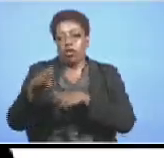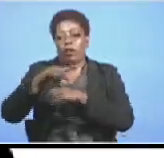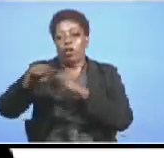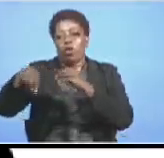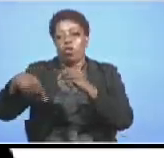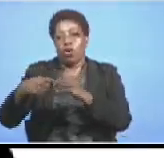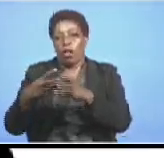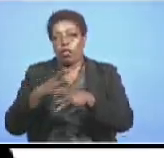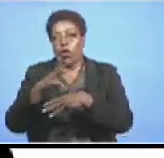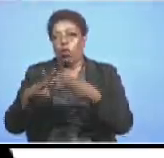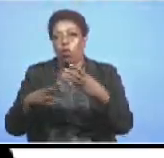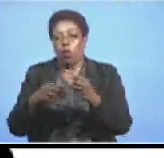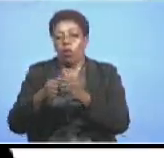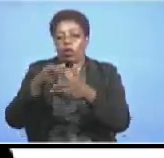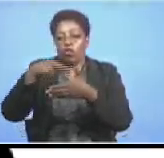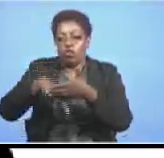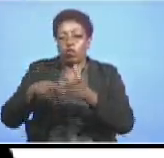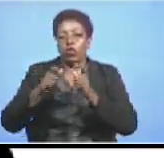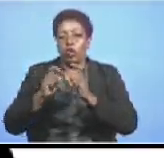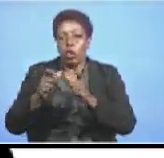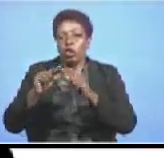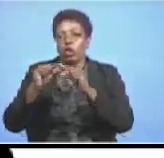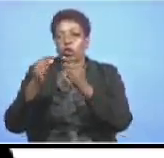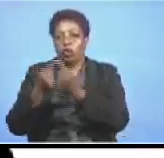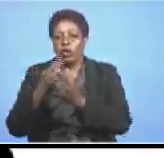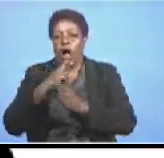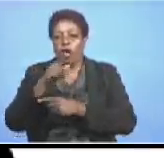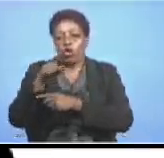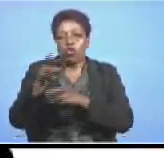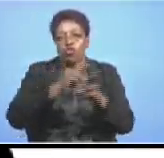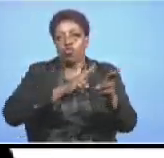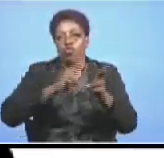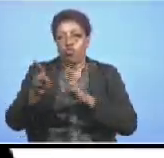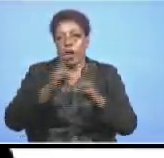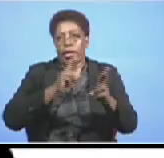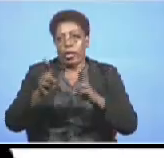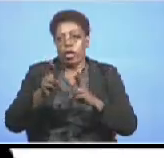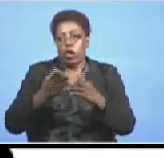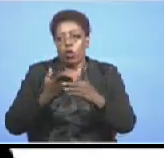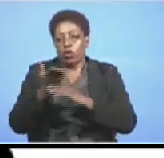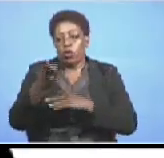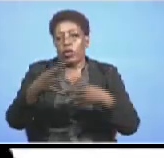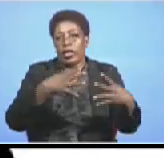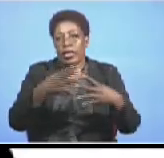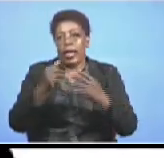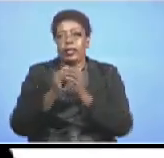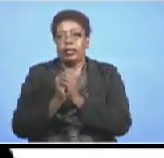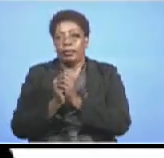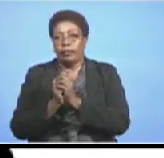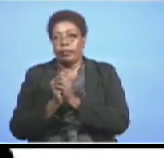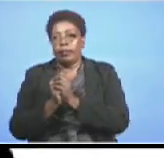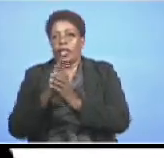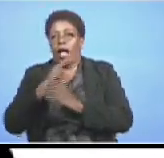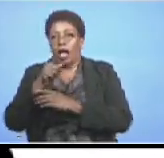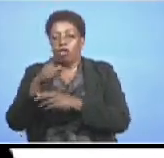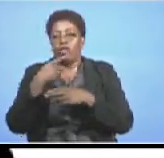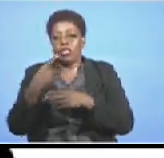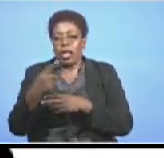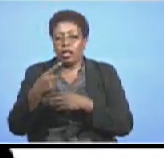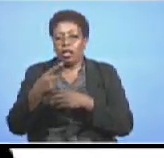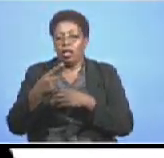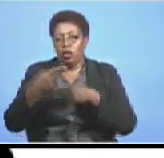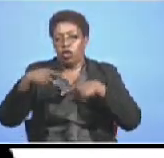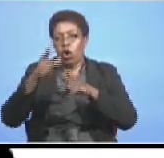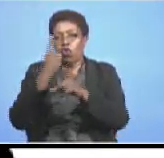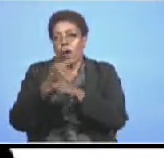around the world with the Roots Junkanoo Group. So are you ready to rush to the gate? If you say right now, let's go, Roots